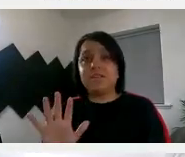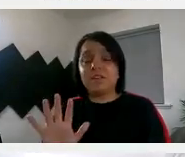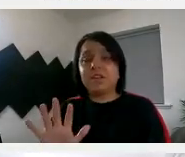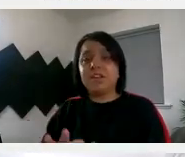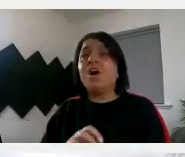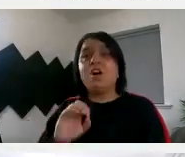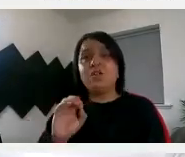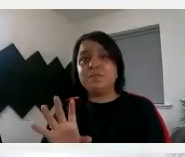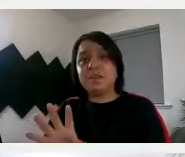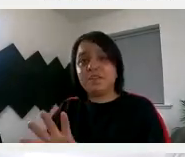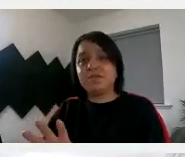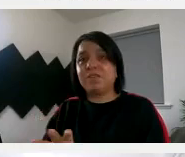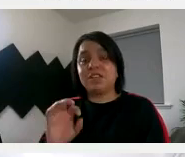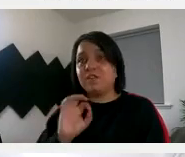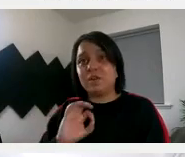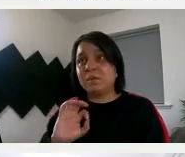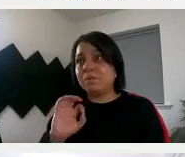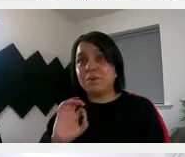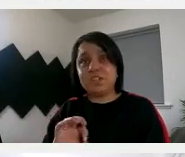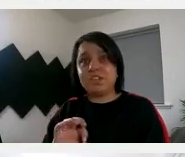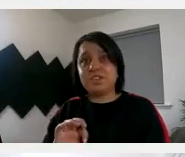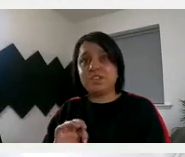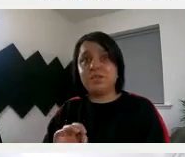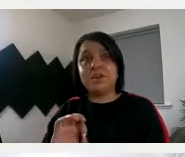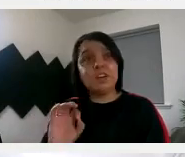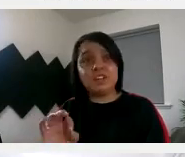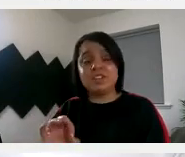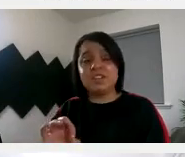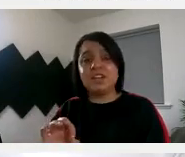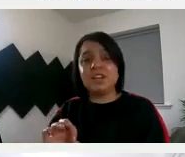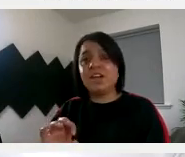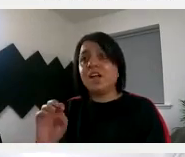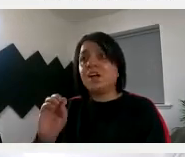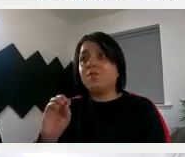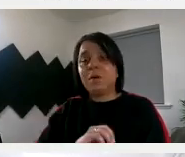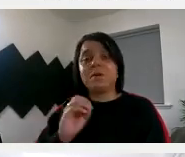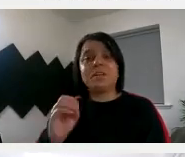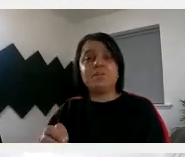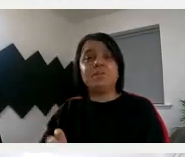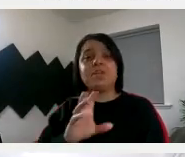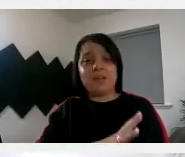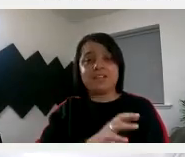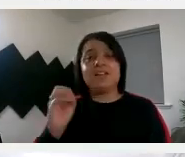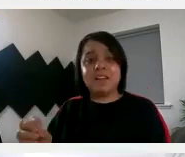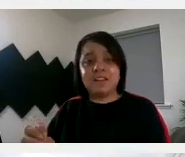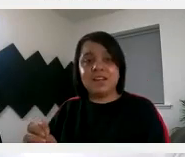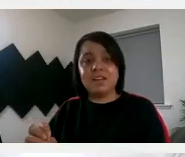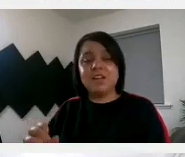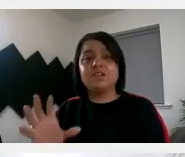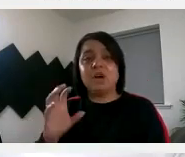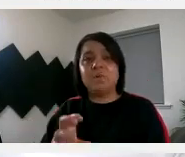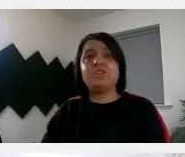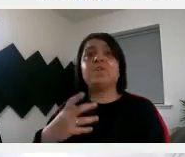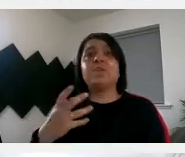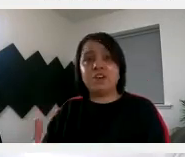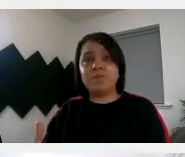5. I only speak 5 because even though I'm British or English, should I say, my mom and dad were born in Pakistan and India. So